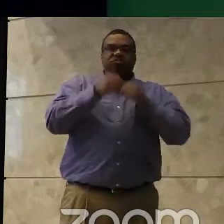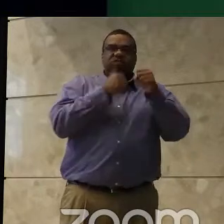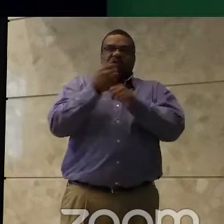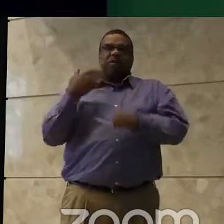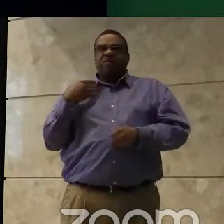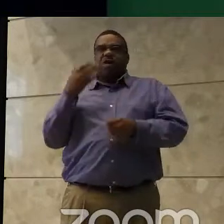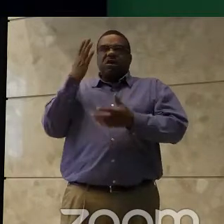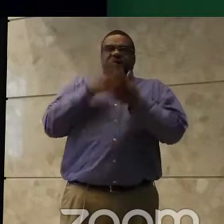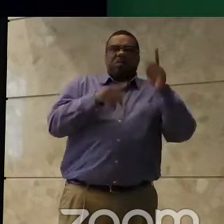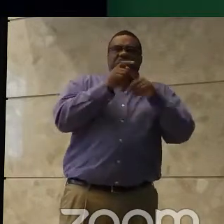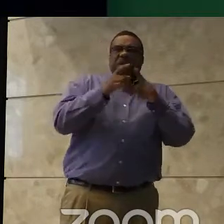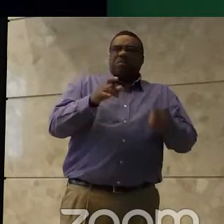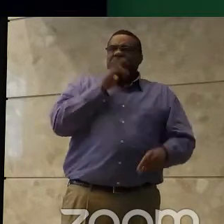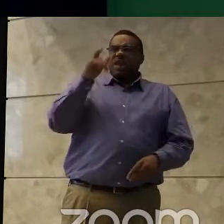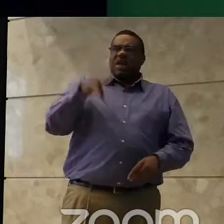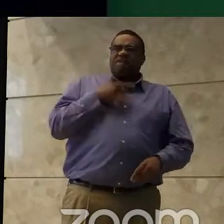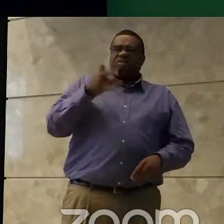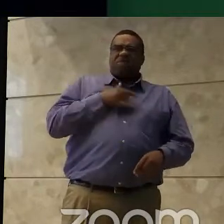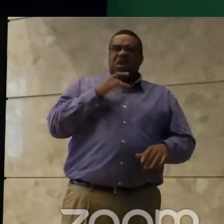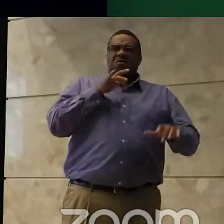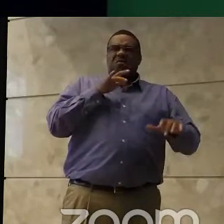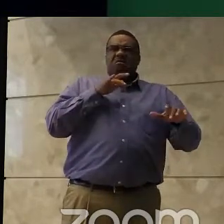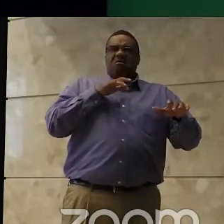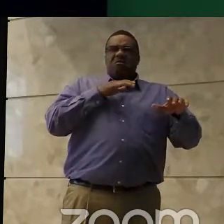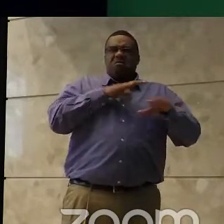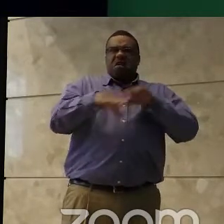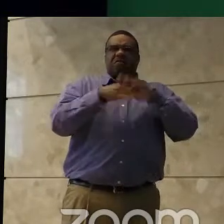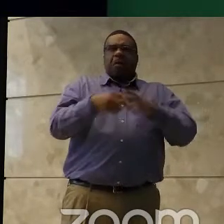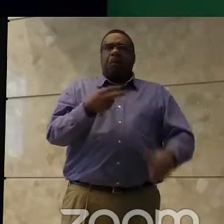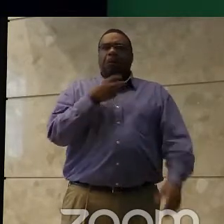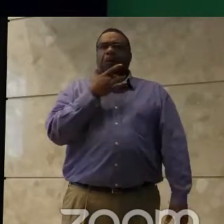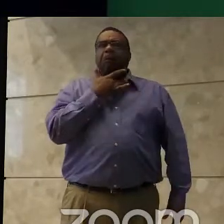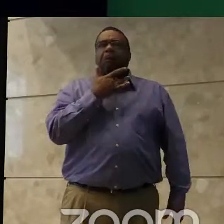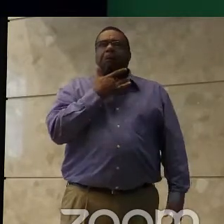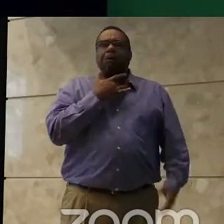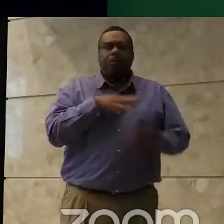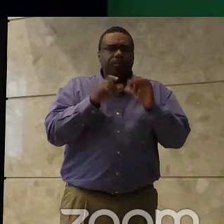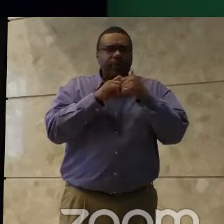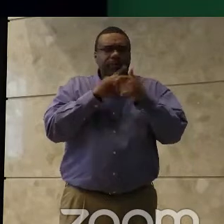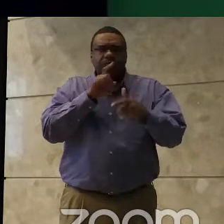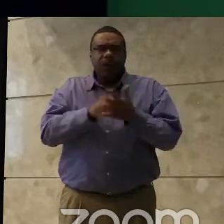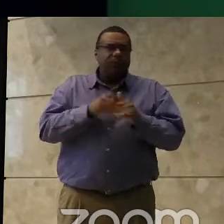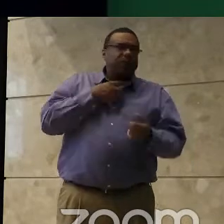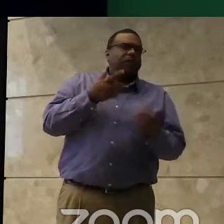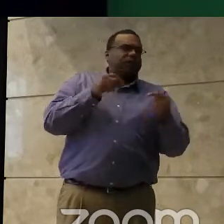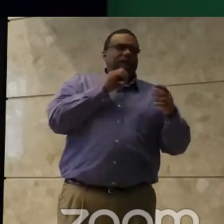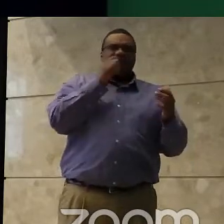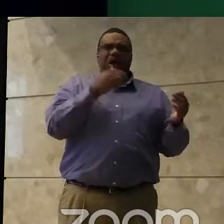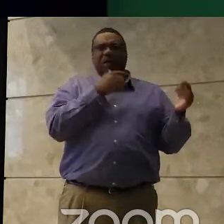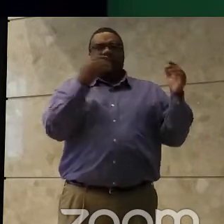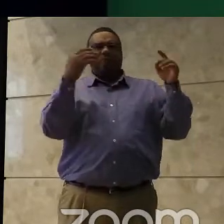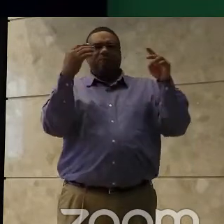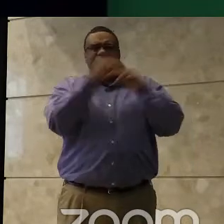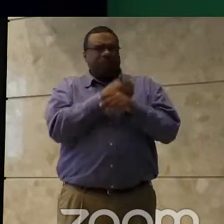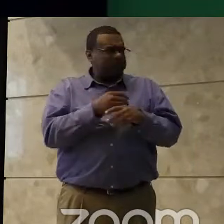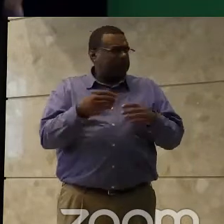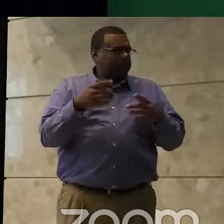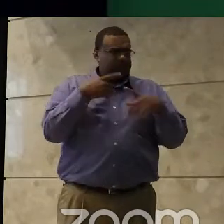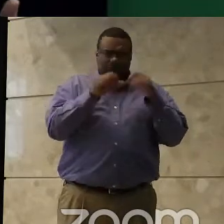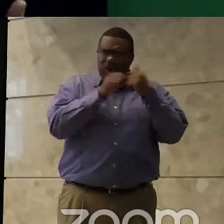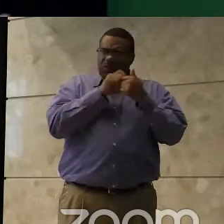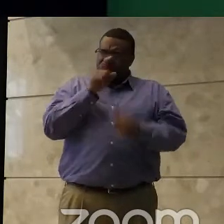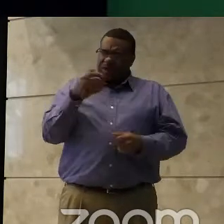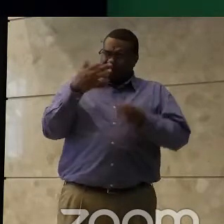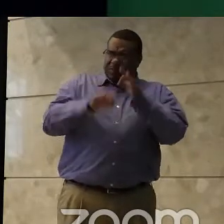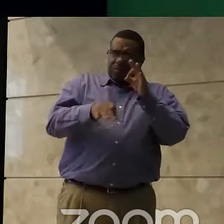somewhat uncomfortable. And I'm accustomed to working to help people to not feel I'm trying to fight them or embarrass them. I'm simply